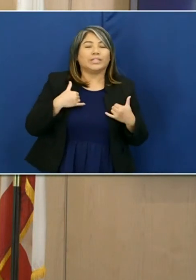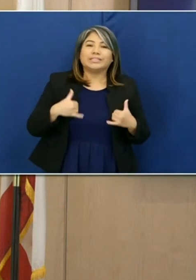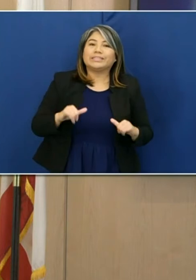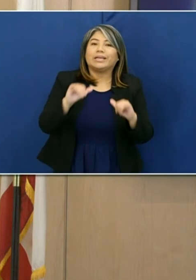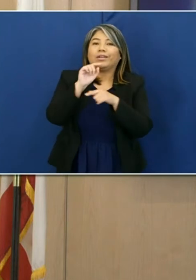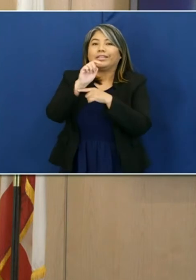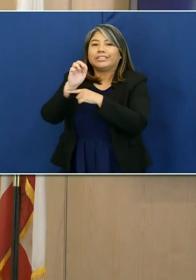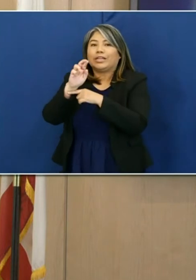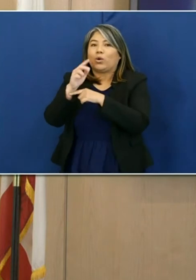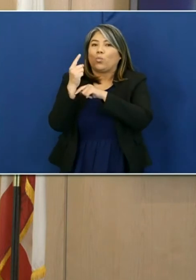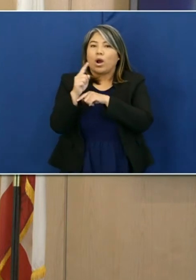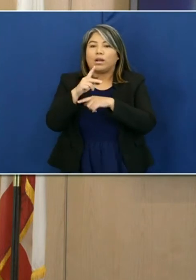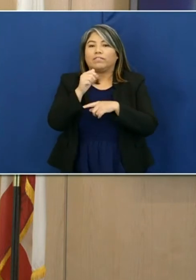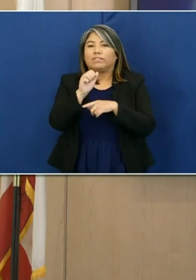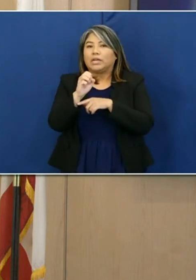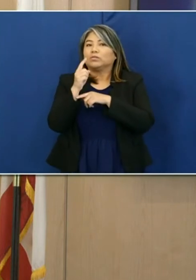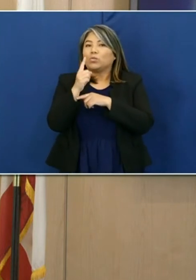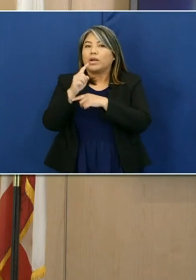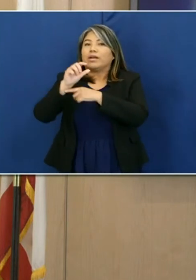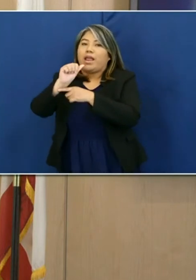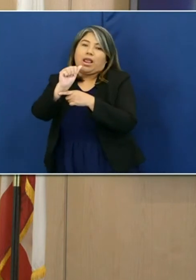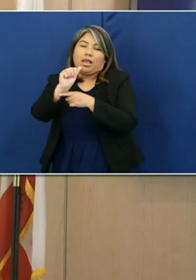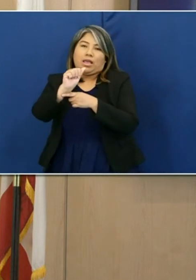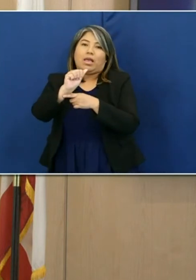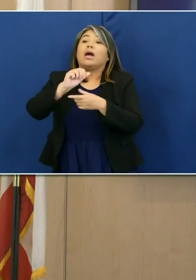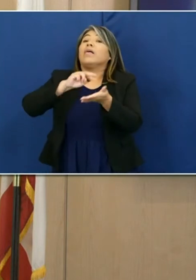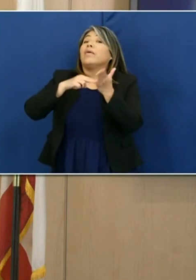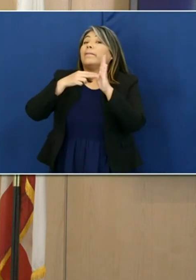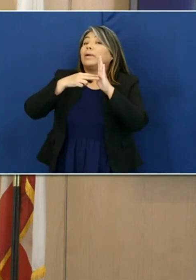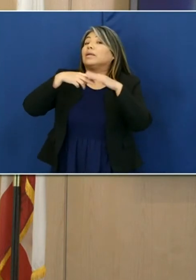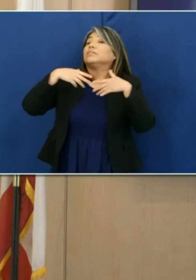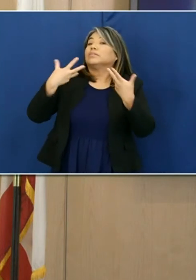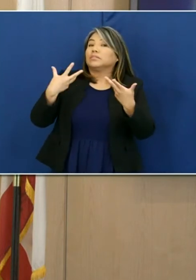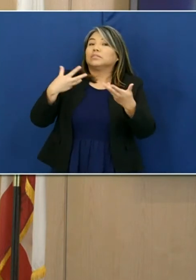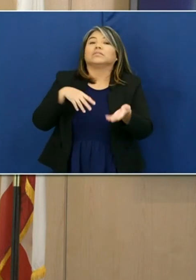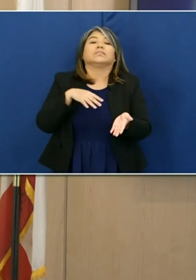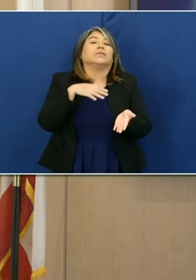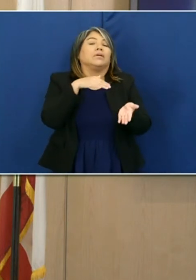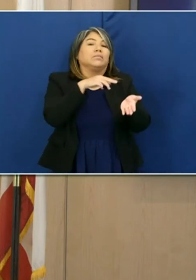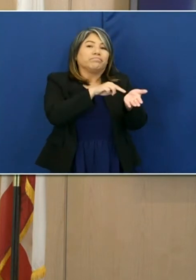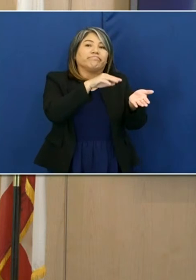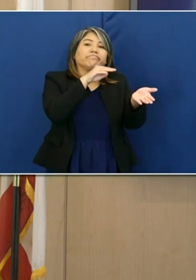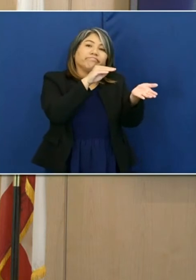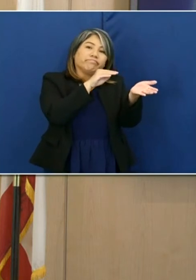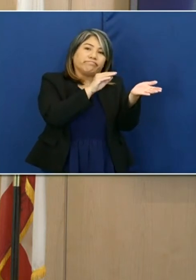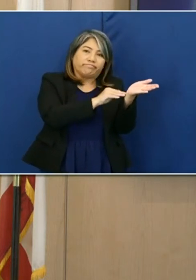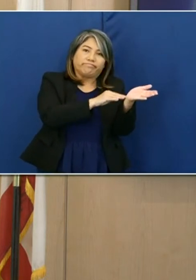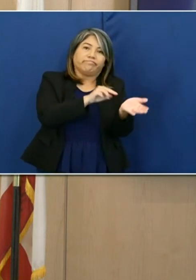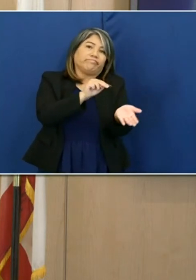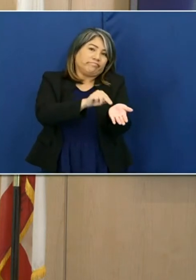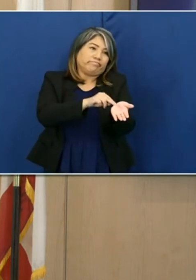1 of Phase 1A, which is the highest level of individuals in our healthcare systems.